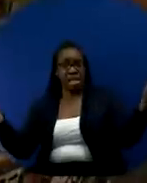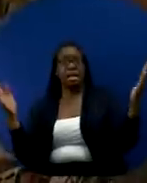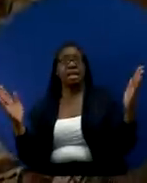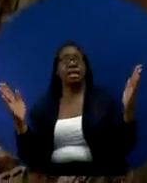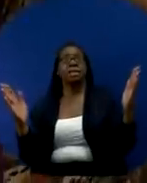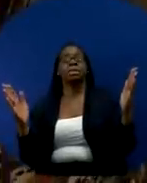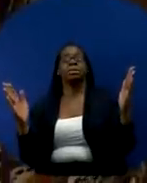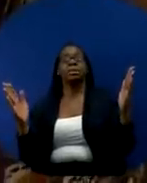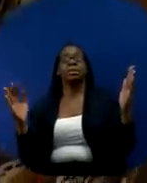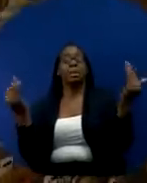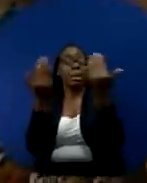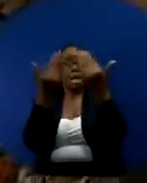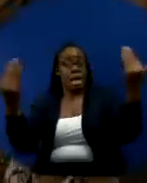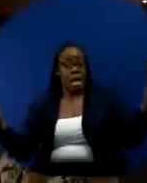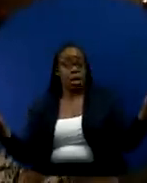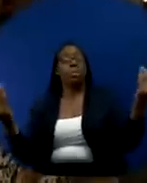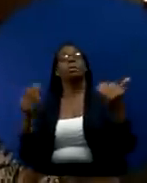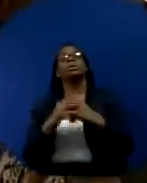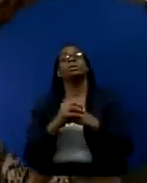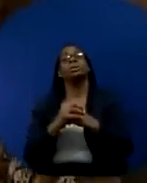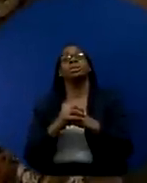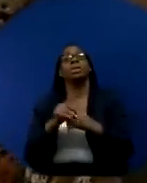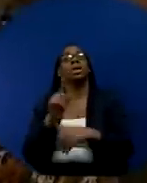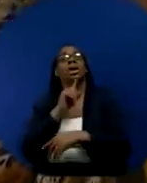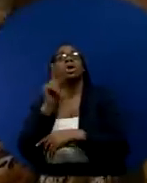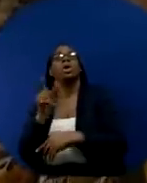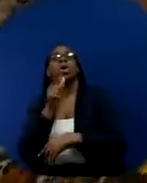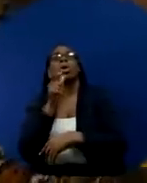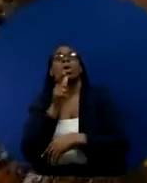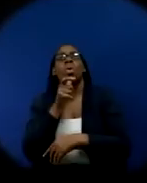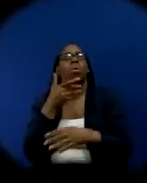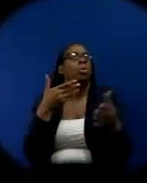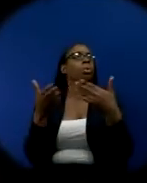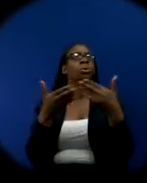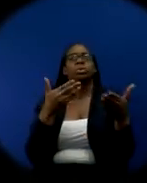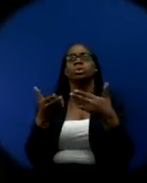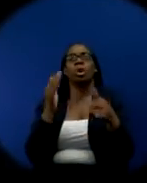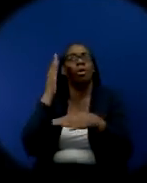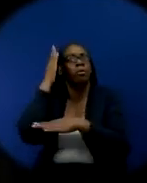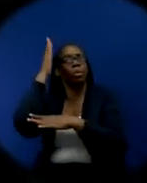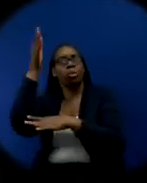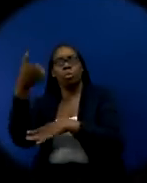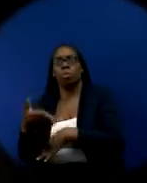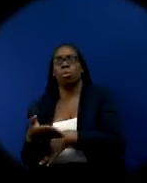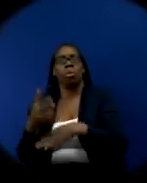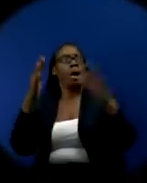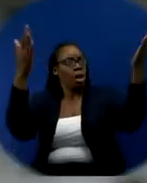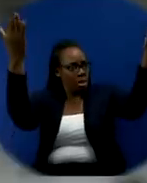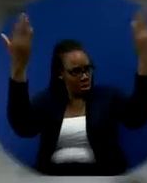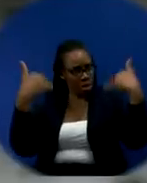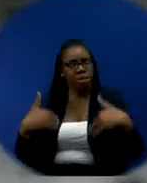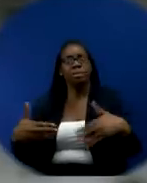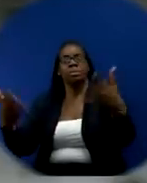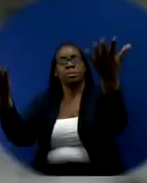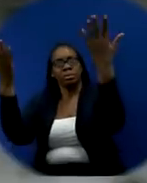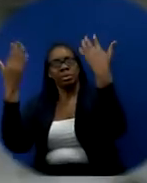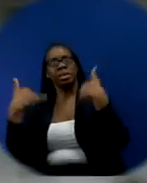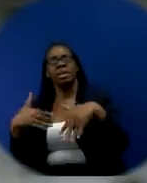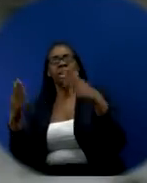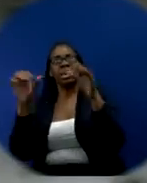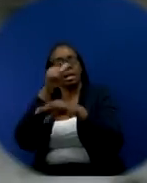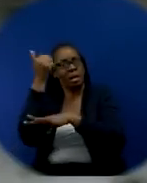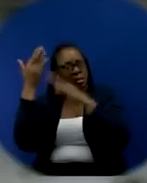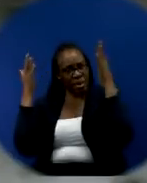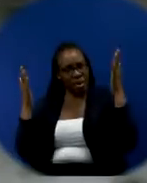he opened the door, and said, whosoever will, let them come. And is there anybody